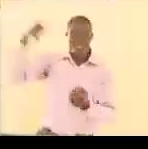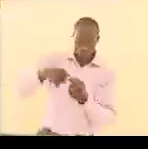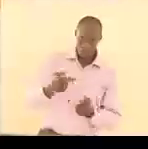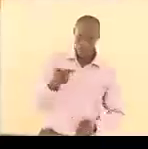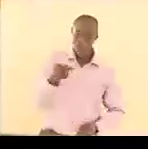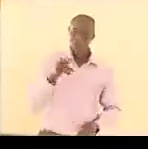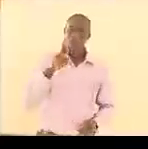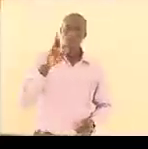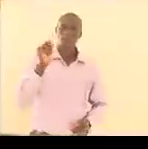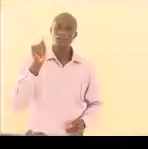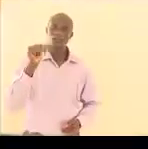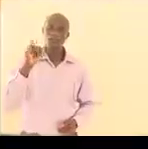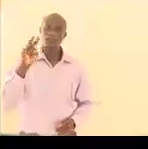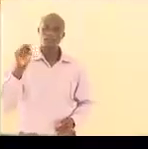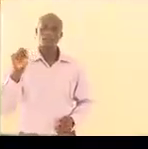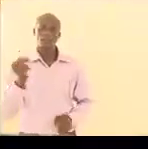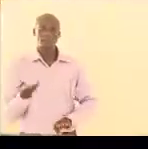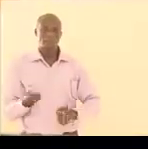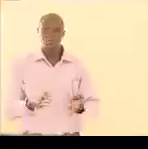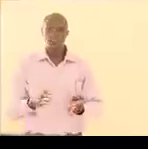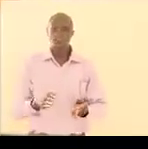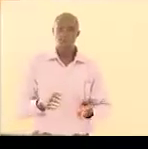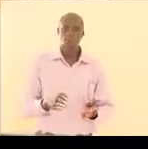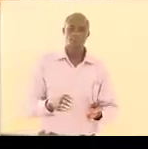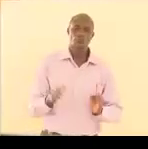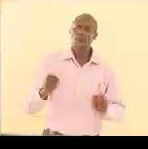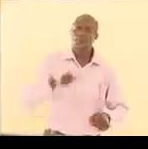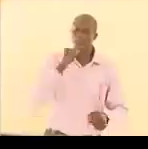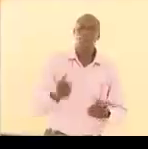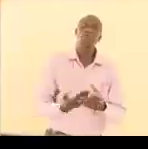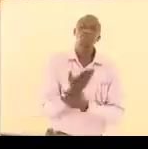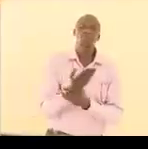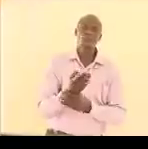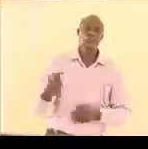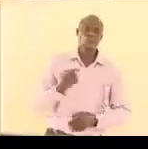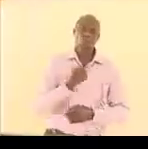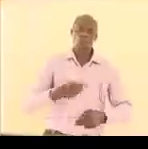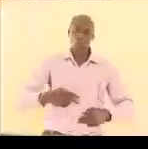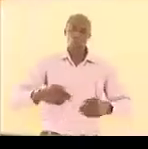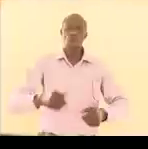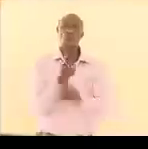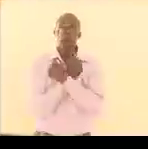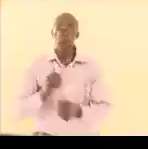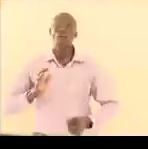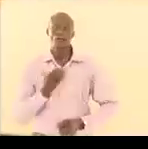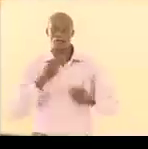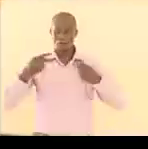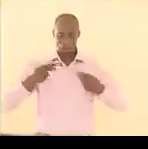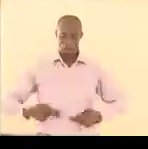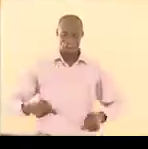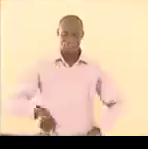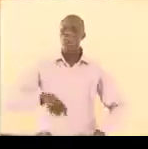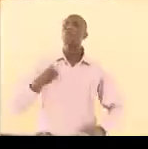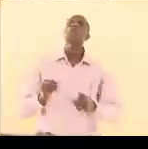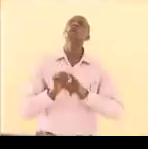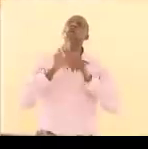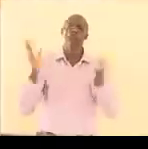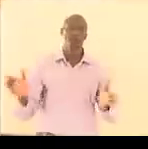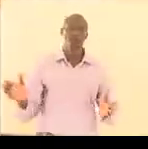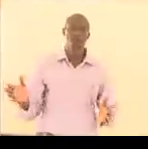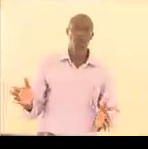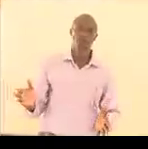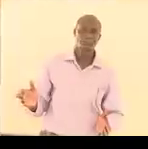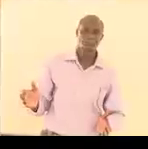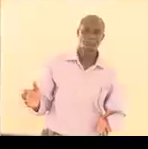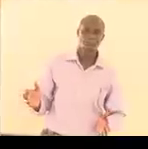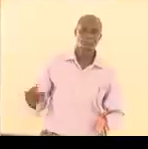wheat dies, it cannot bear fruit. We love our physical life too much. Because we love our physical